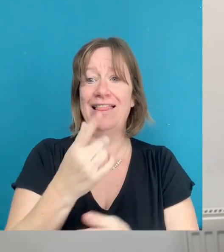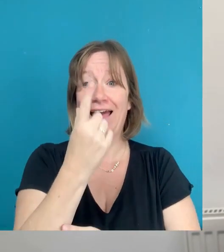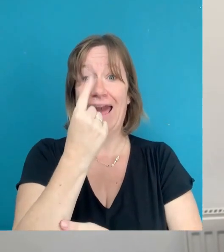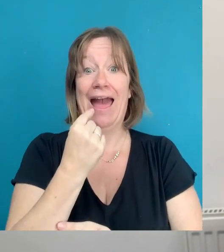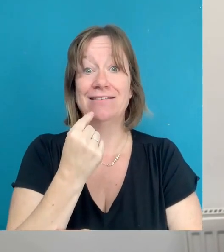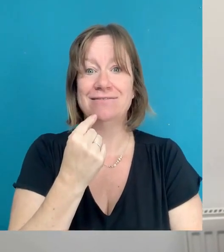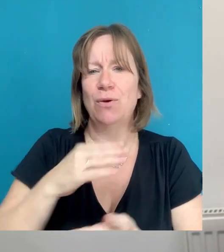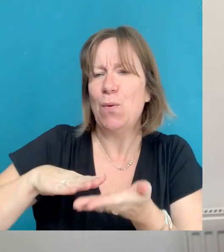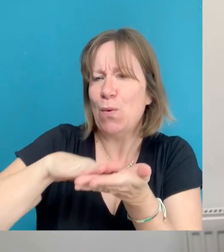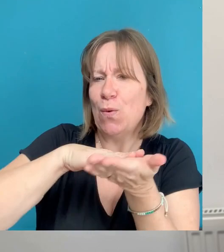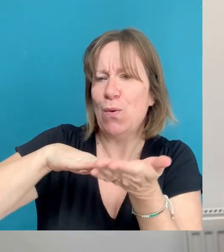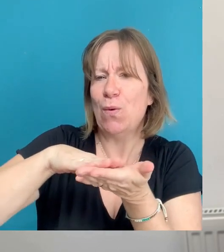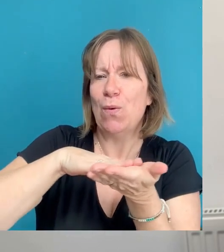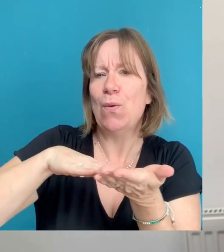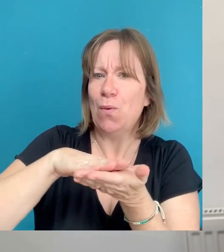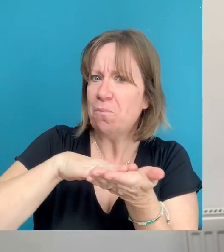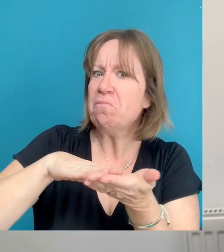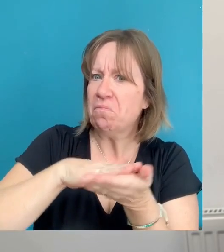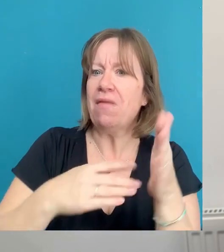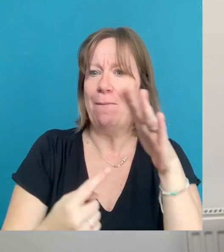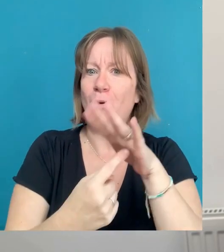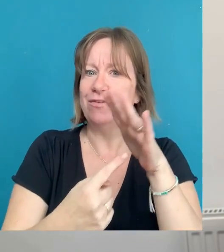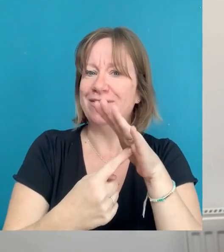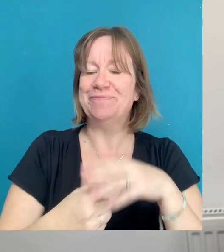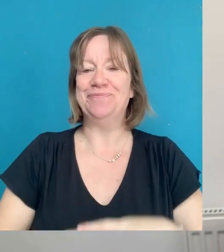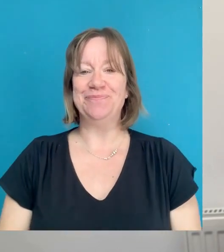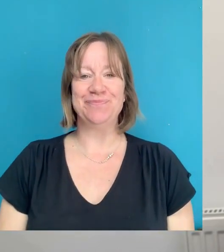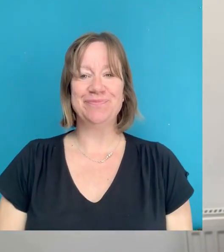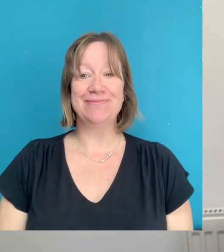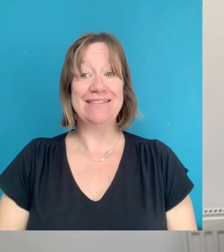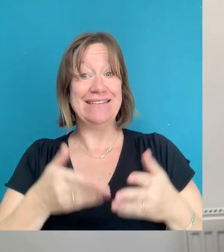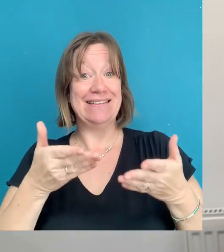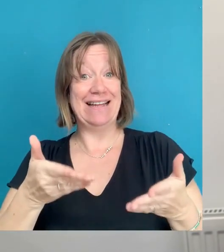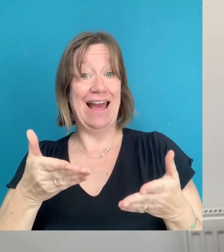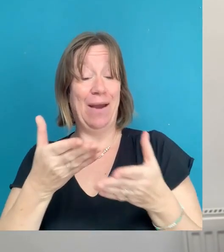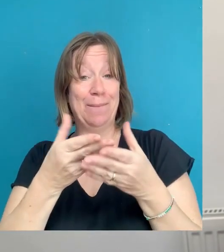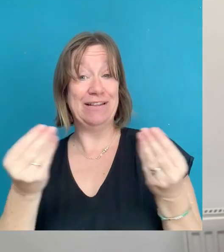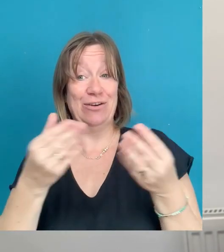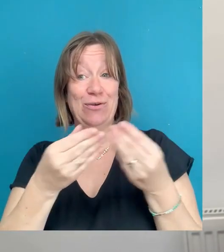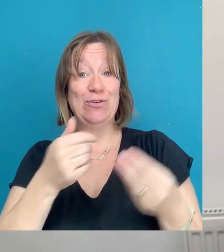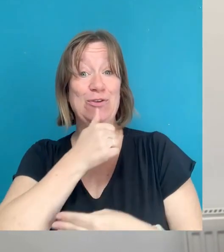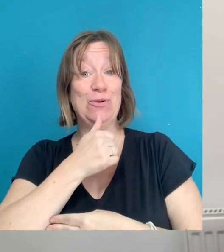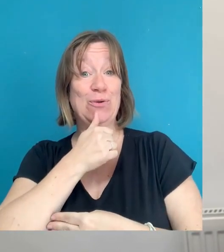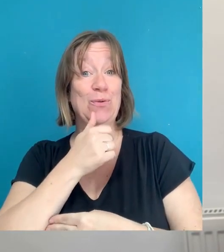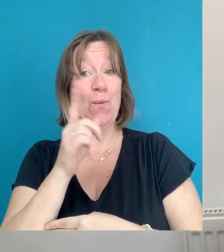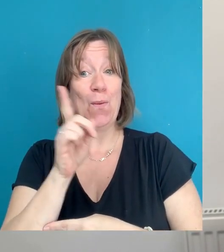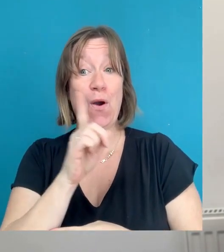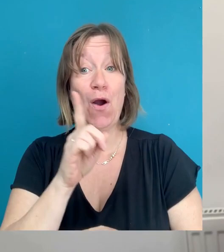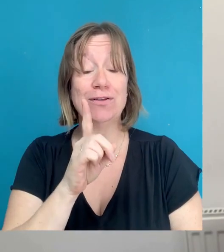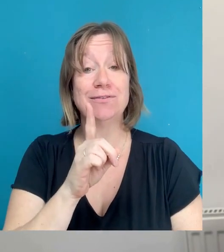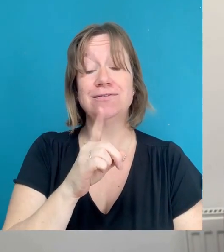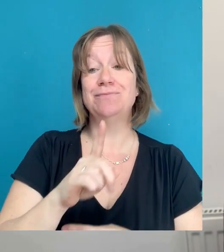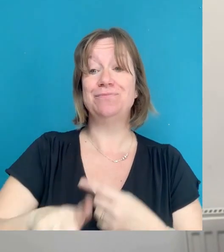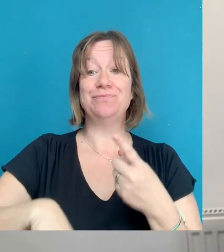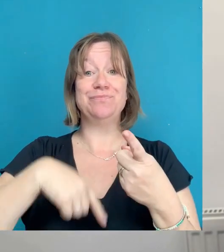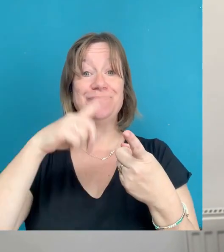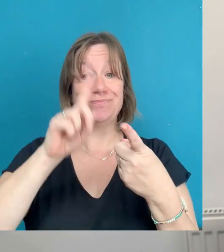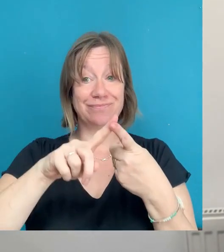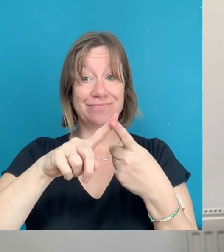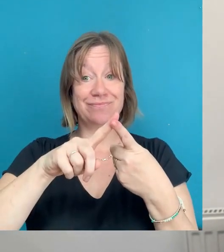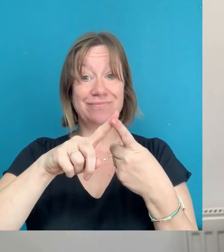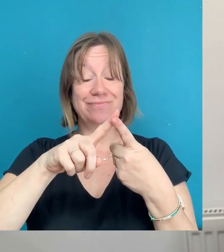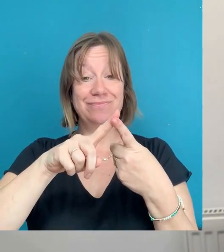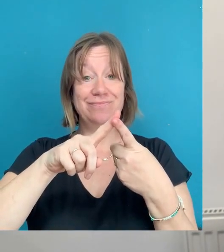enabling others to engage on multiple levels. So today, the materials you're going to